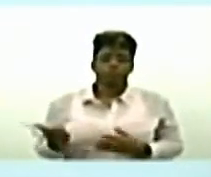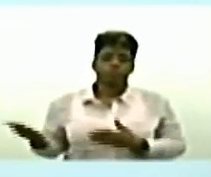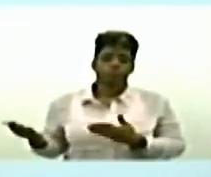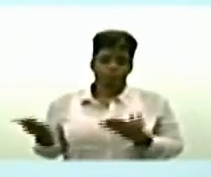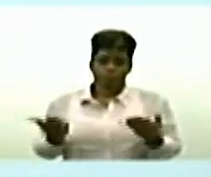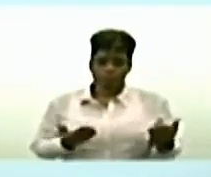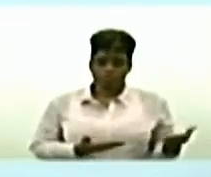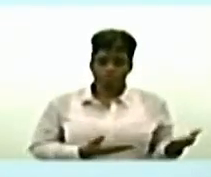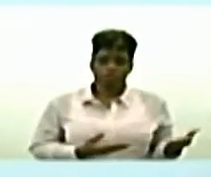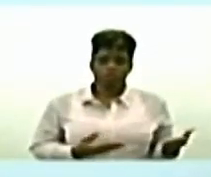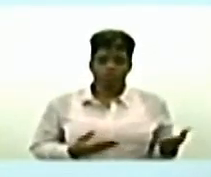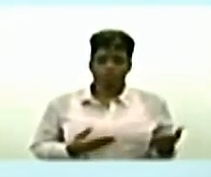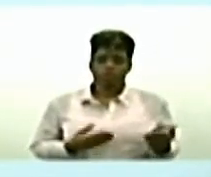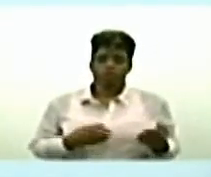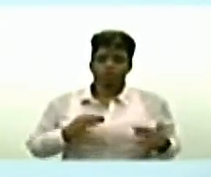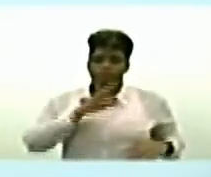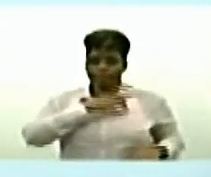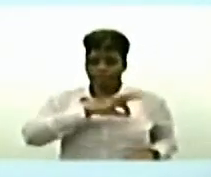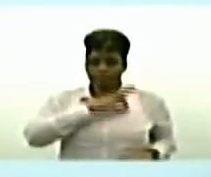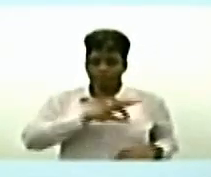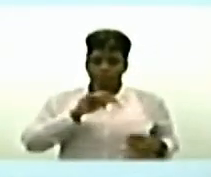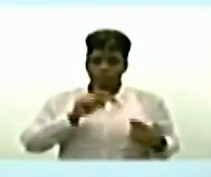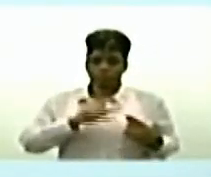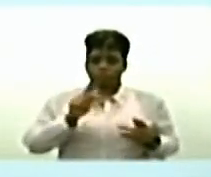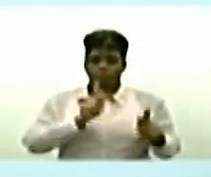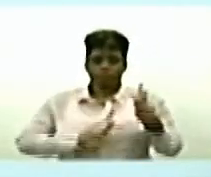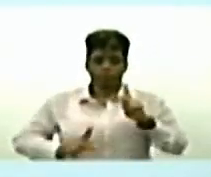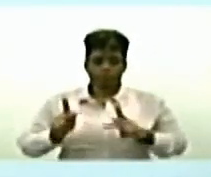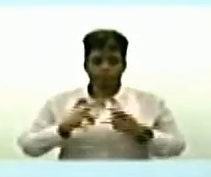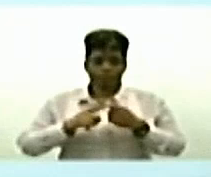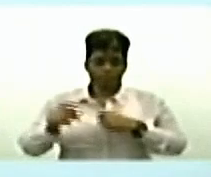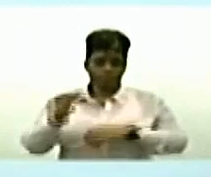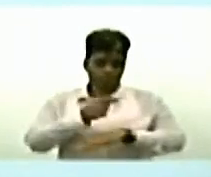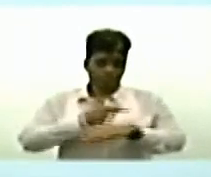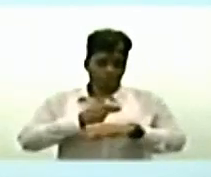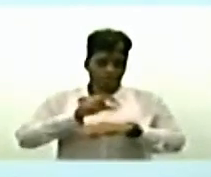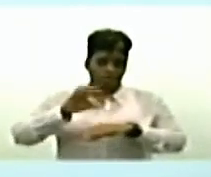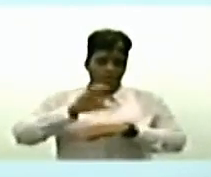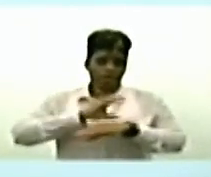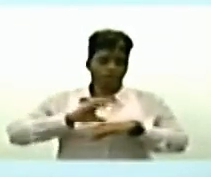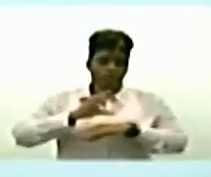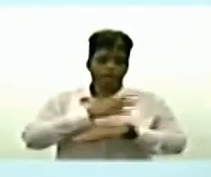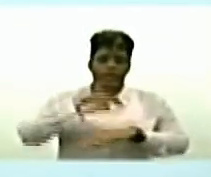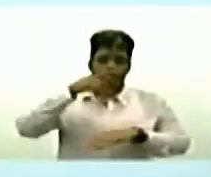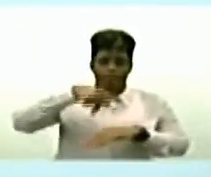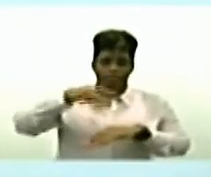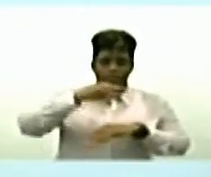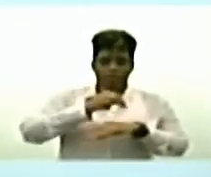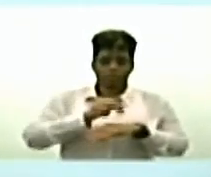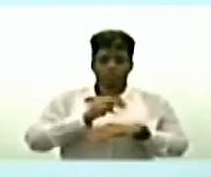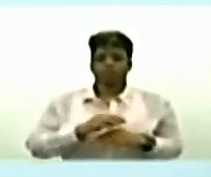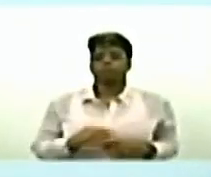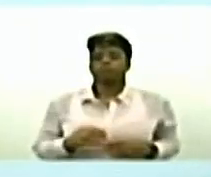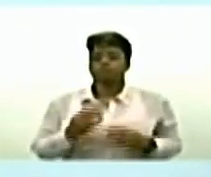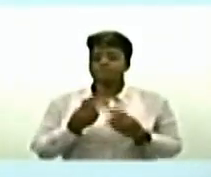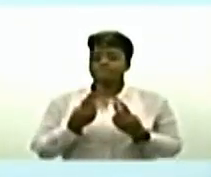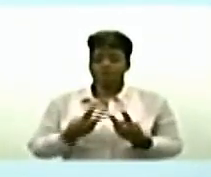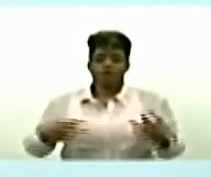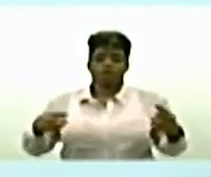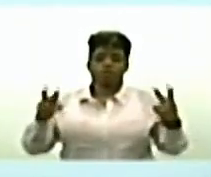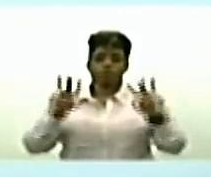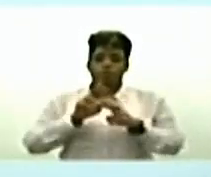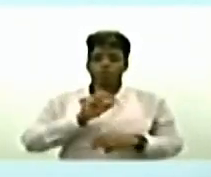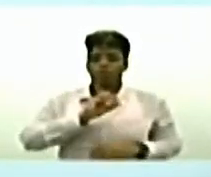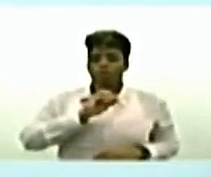fundamentally benefit to the people of Grenada, Carriacou, and Petite Martinique. The value